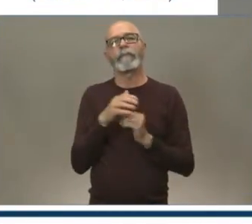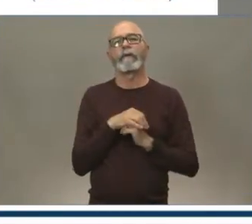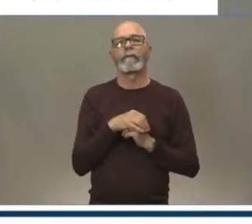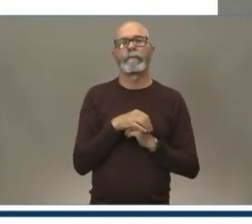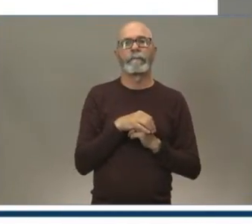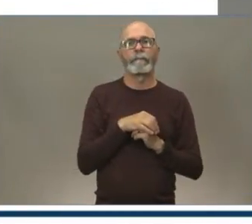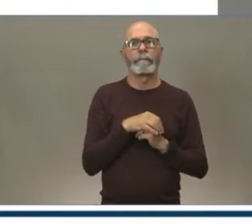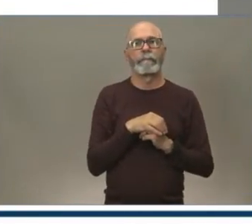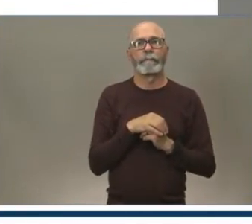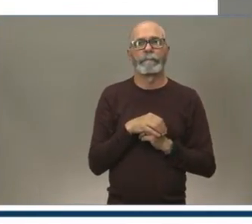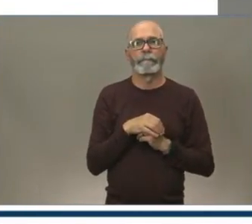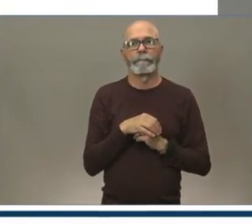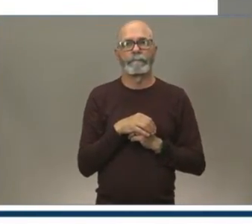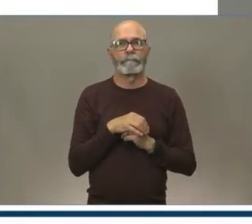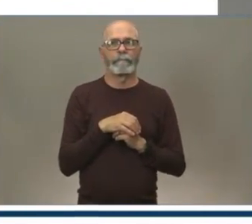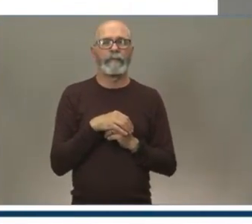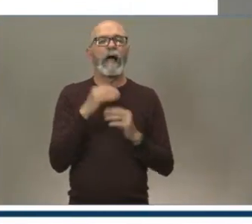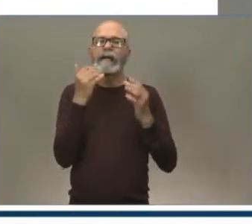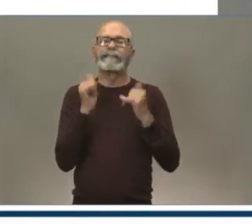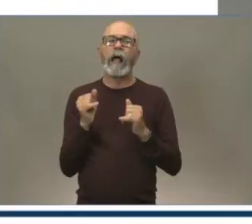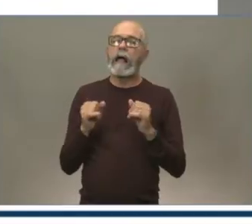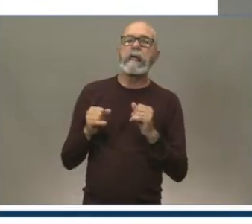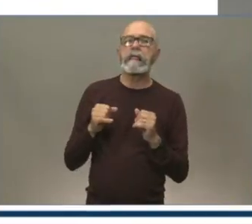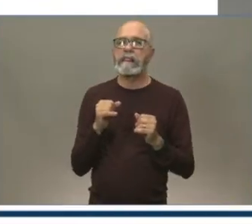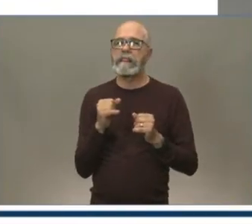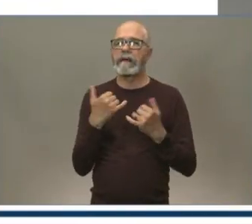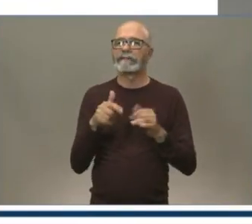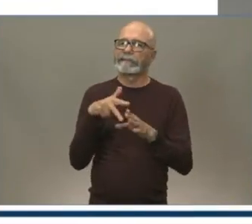from COVID. So, but however,